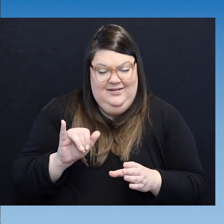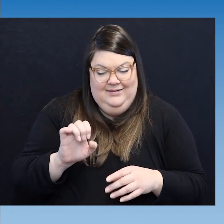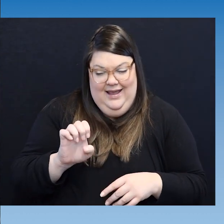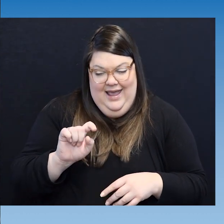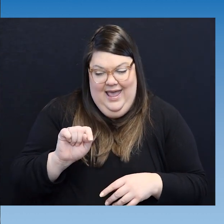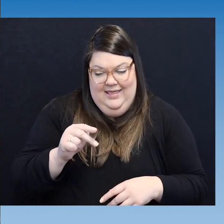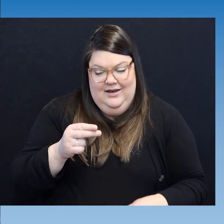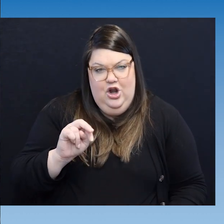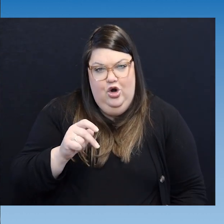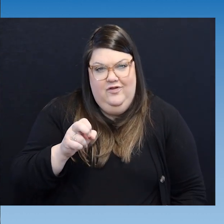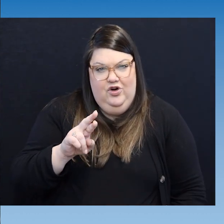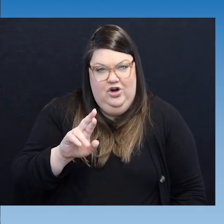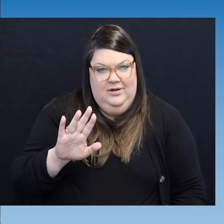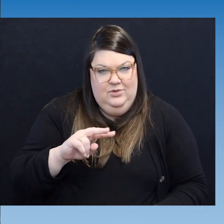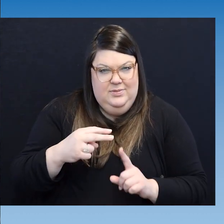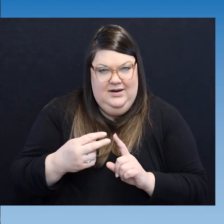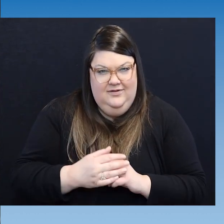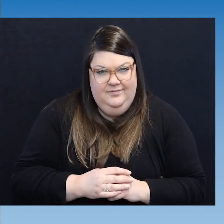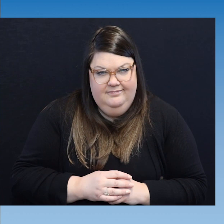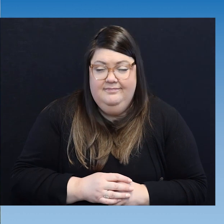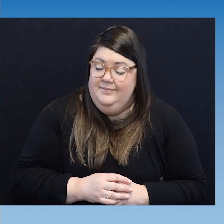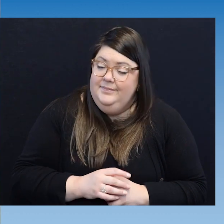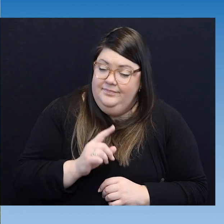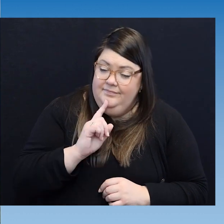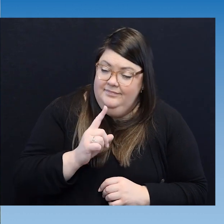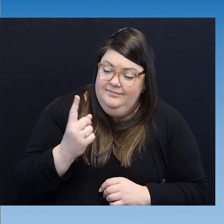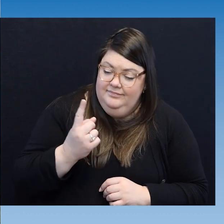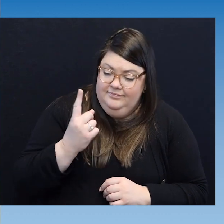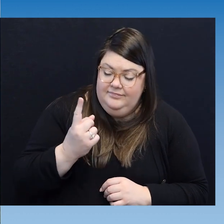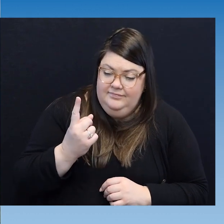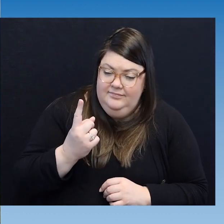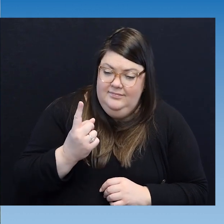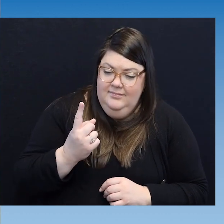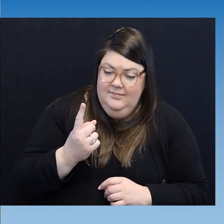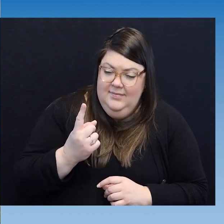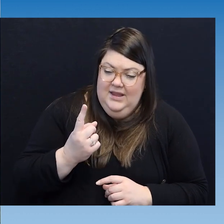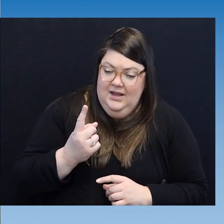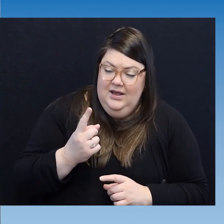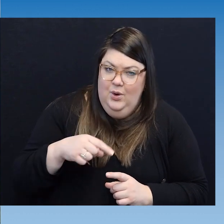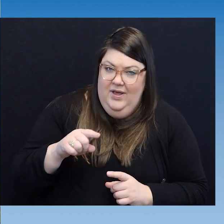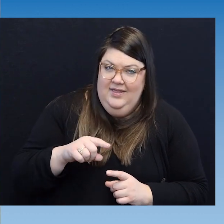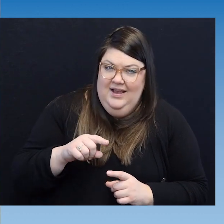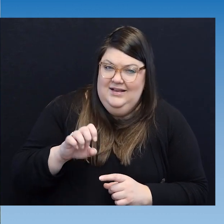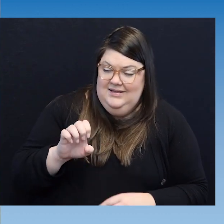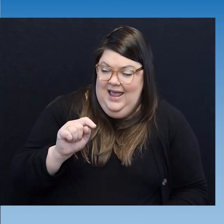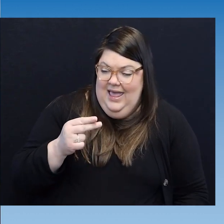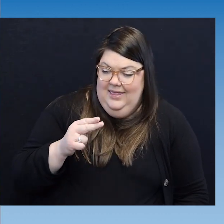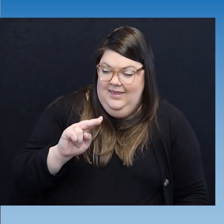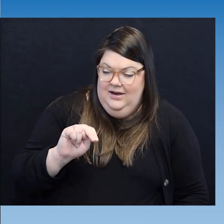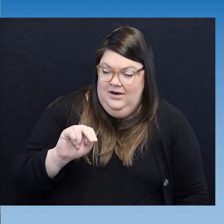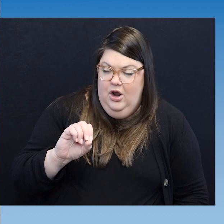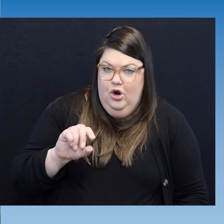ethnographer's perspective. It's really something to that what these ethnographers were able to do was